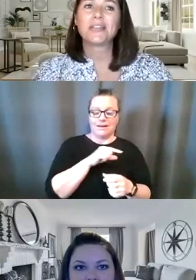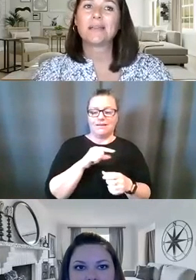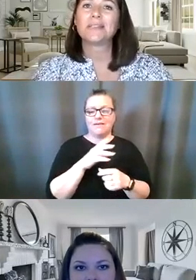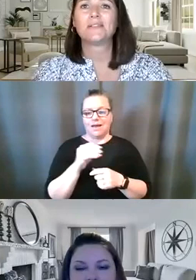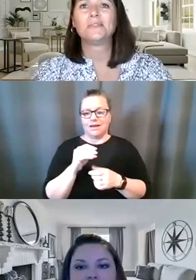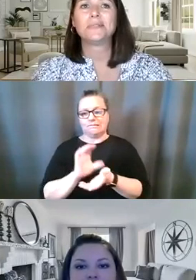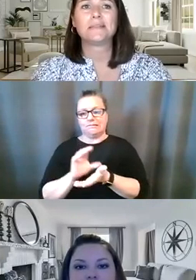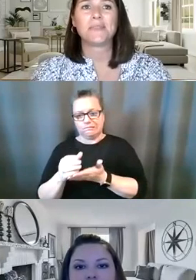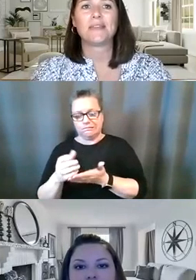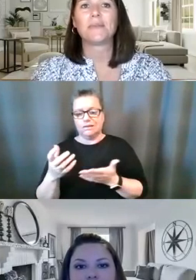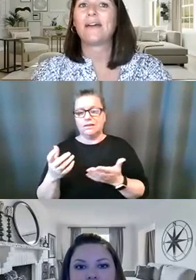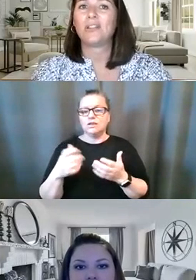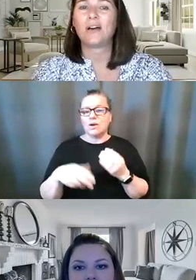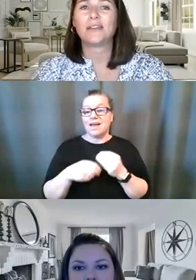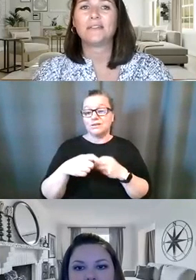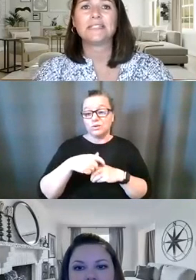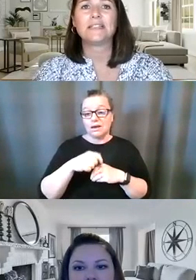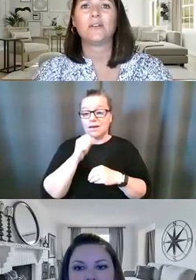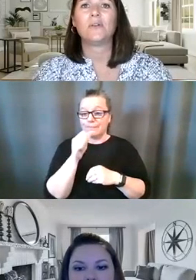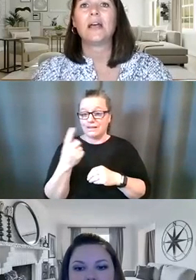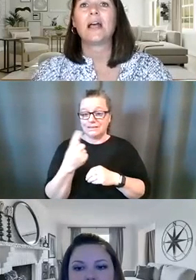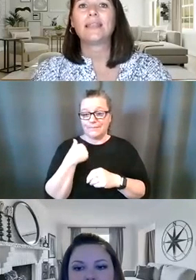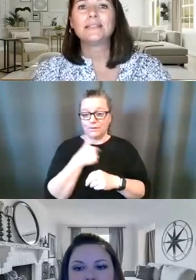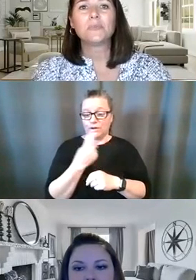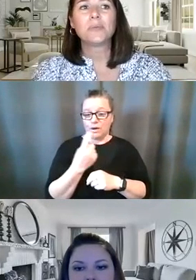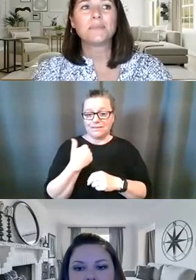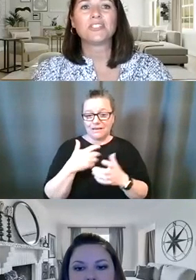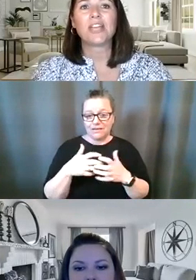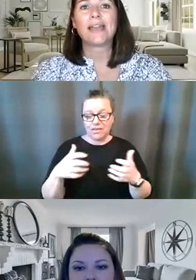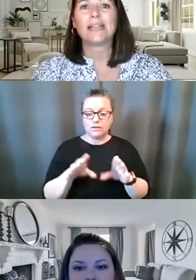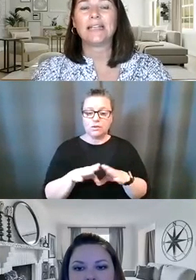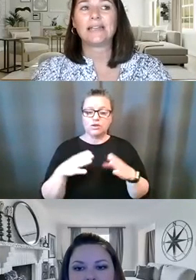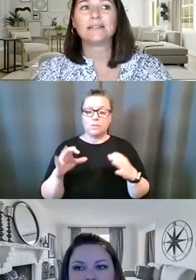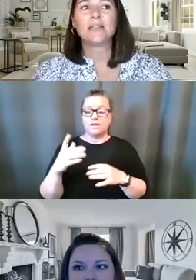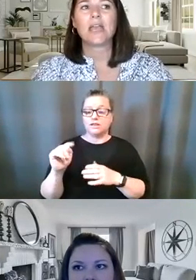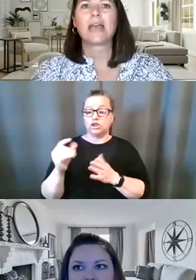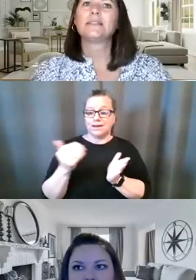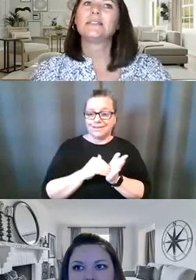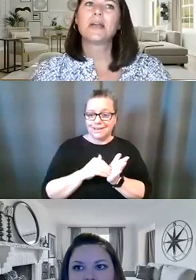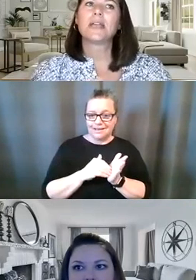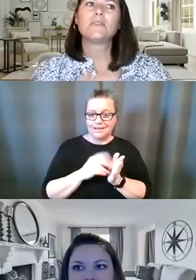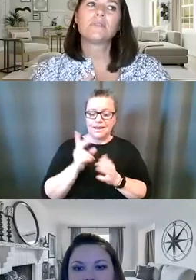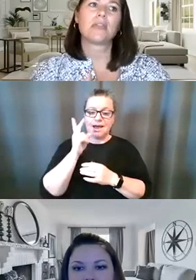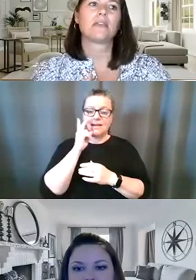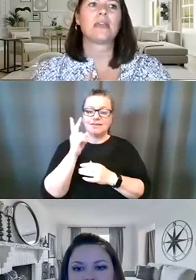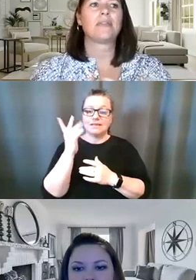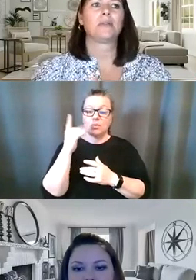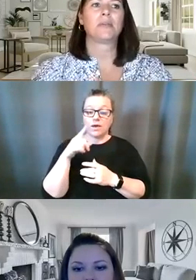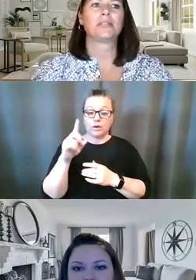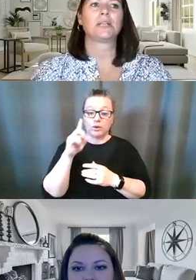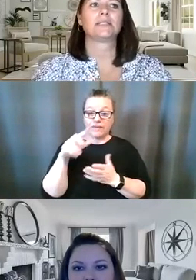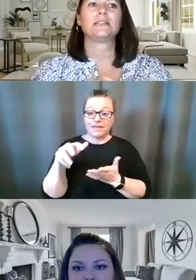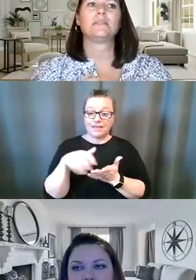extra time isn't always something that we have a lot of. So let's open up the chat again and see why you think